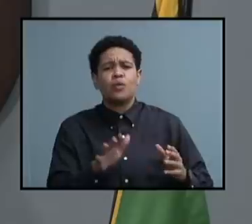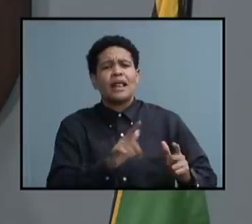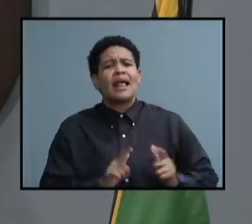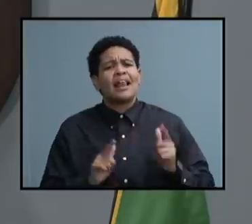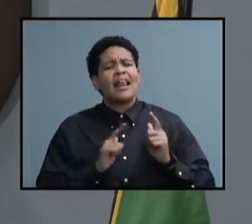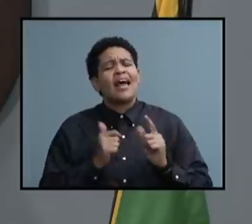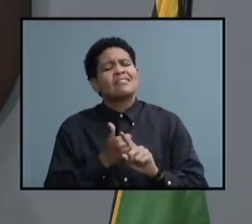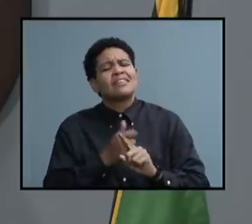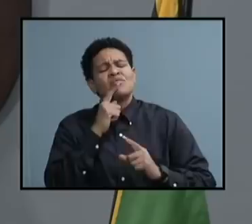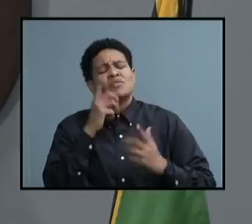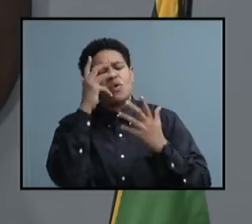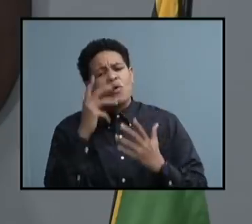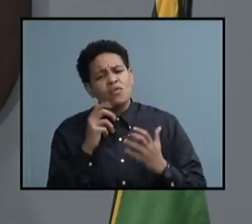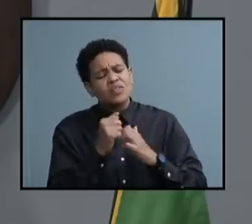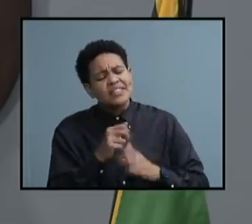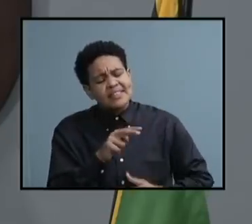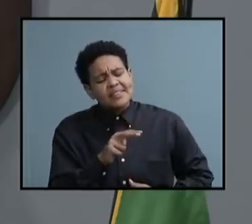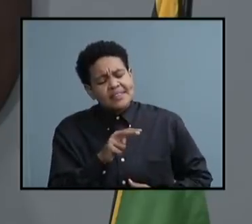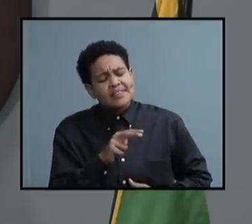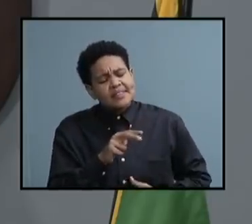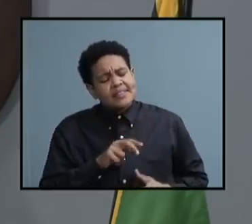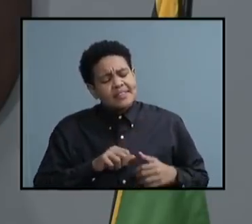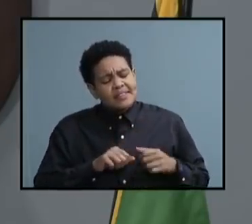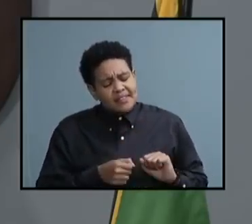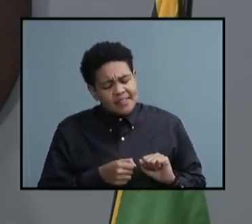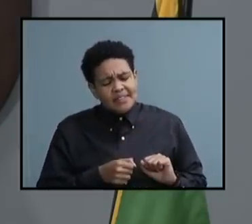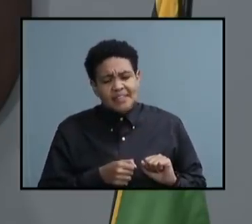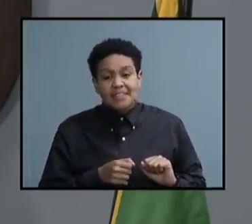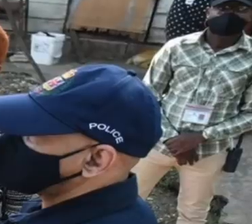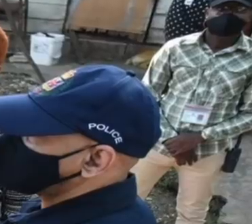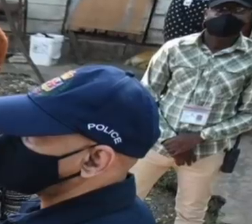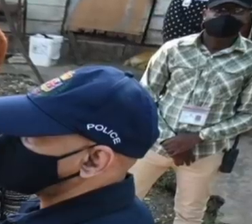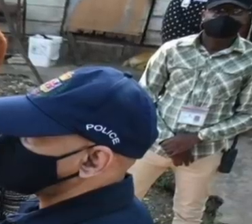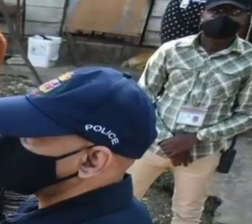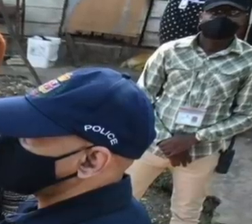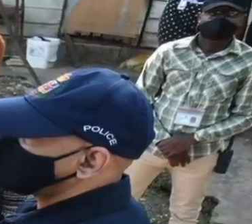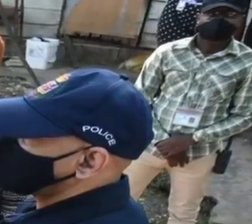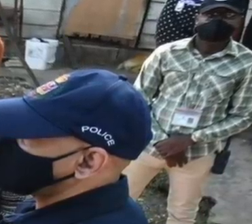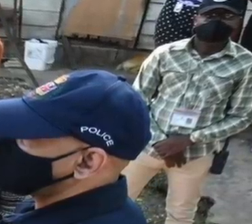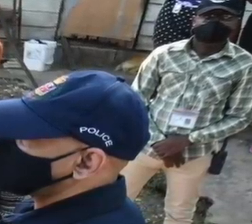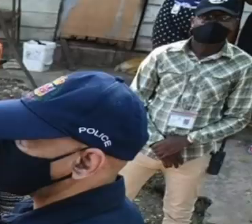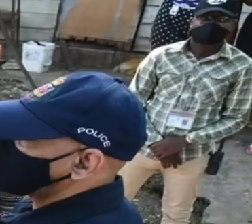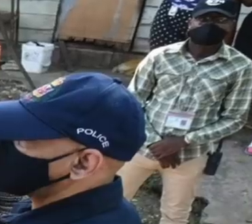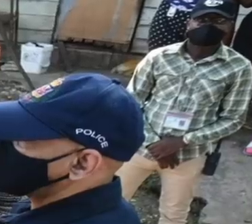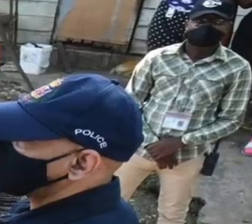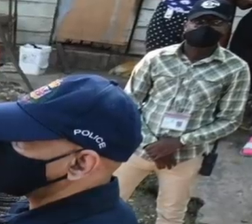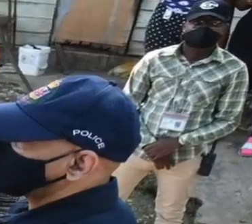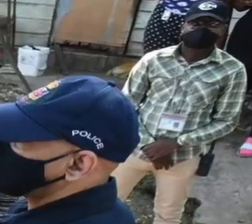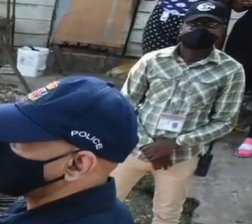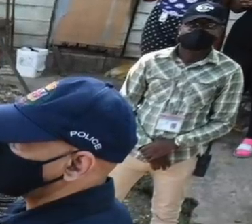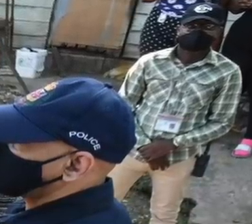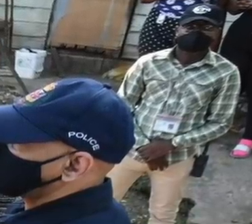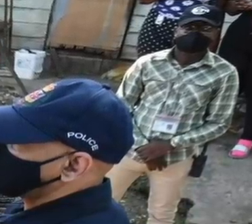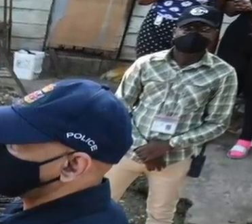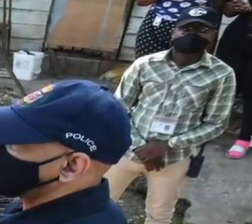very unfortunate circumstances, it behooves me to assure the nation that the laws that we have in